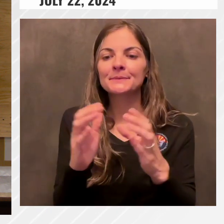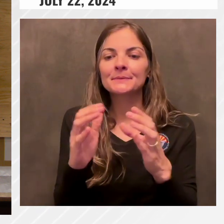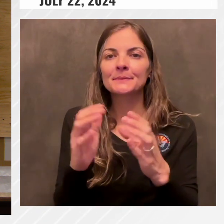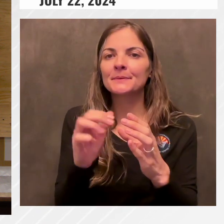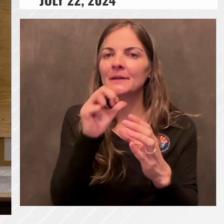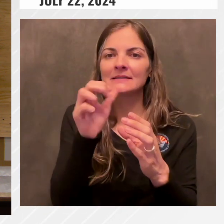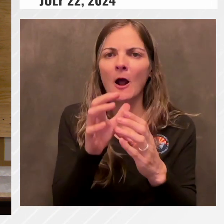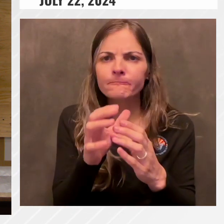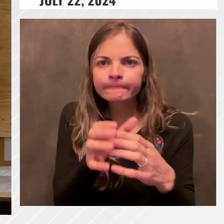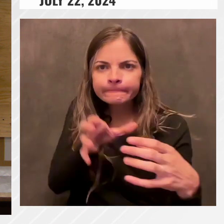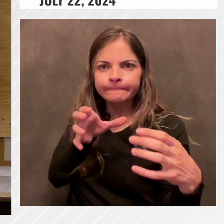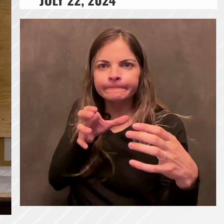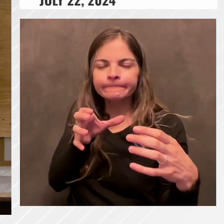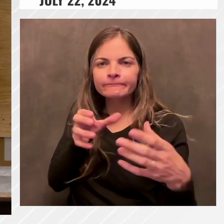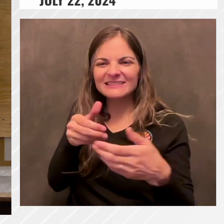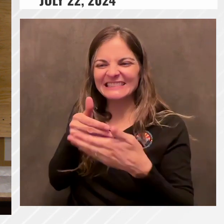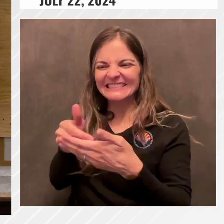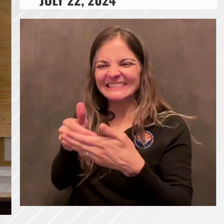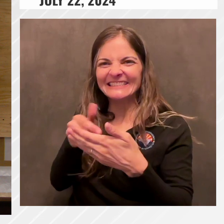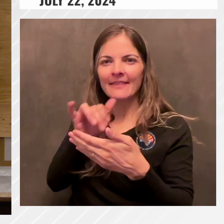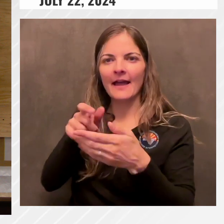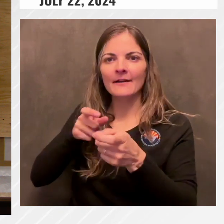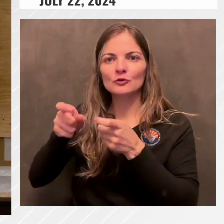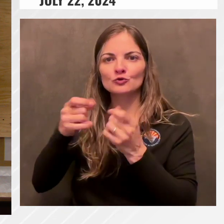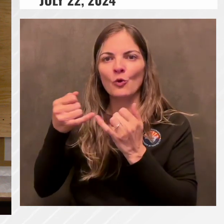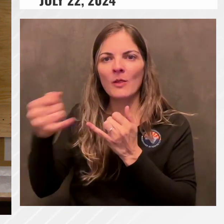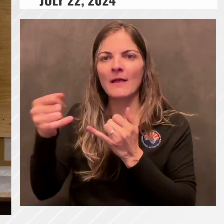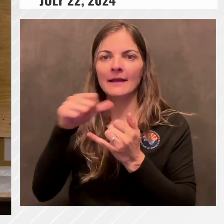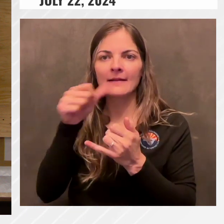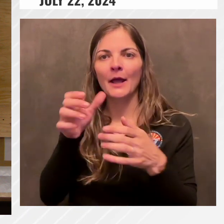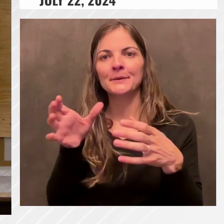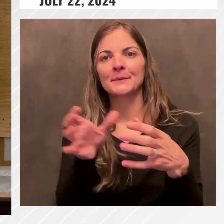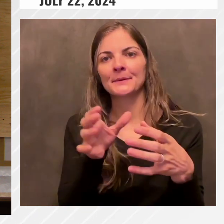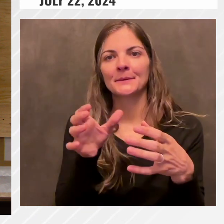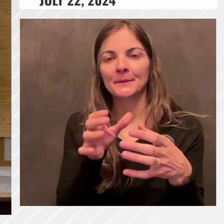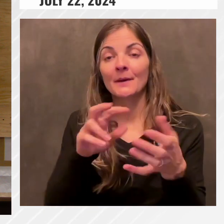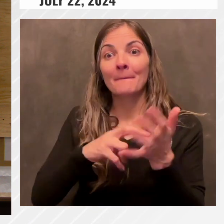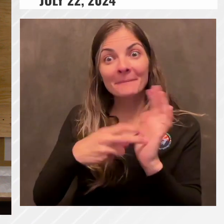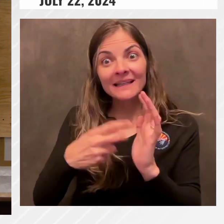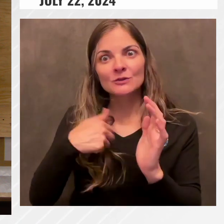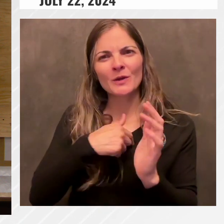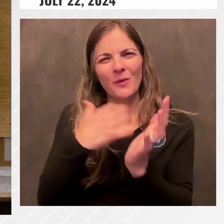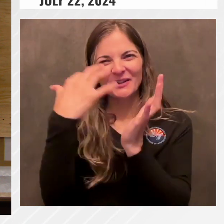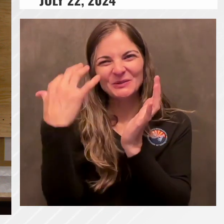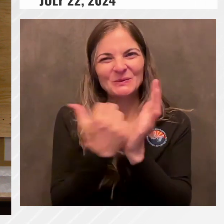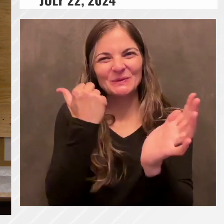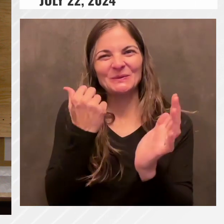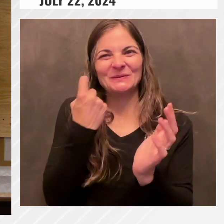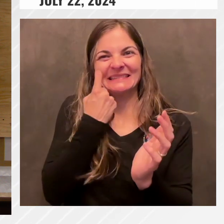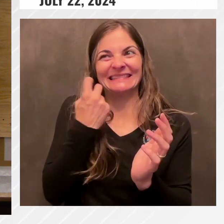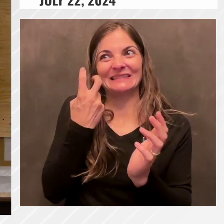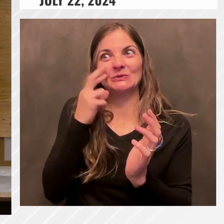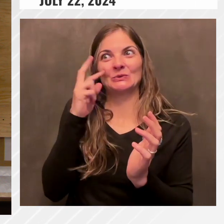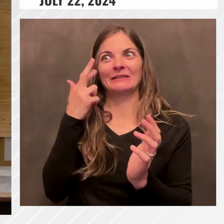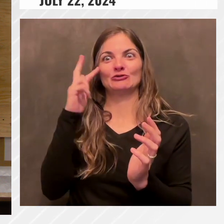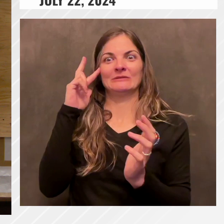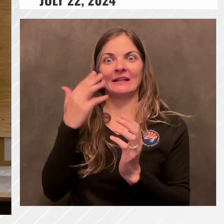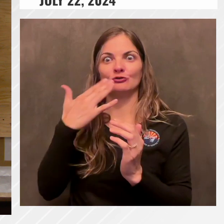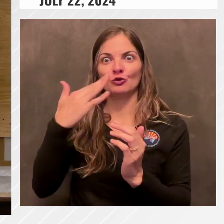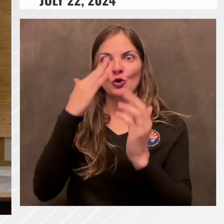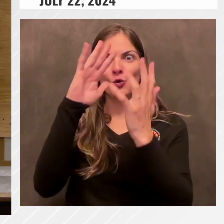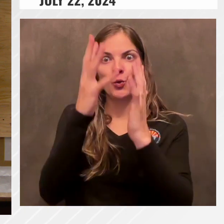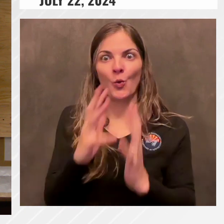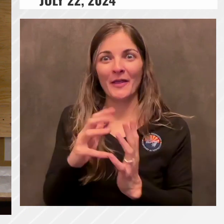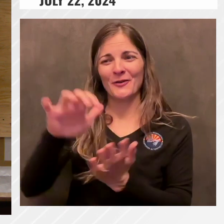is so with this operation, it has set us up for the future weather, which is predicting to get hotter and drier, which could increase the chance of fire